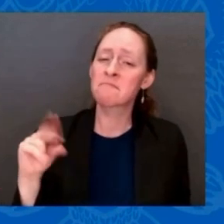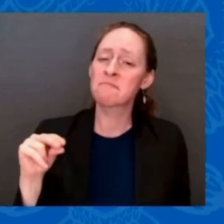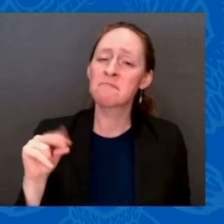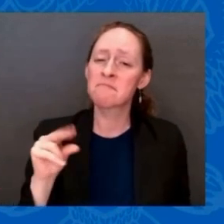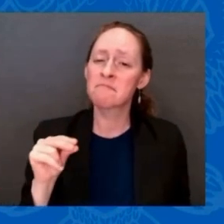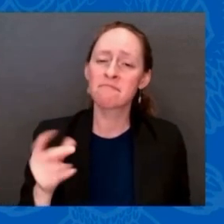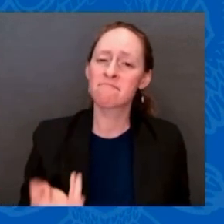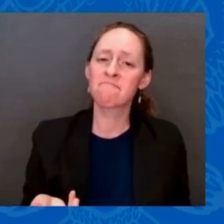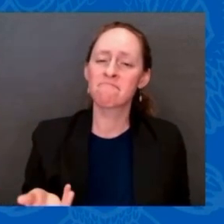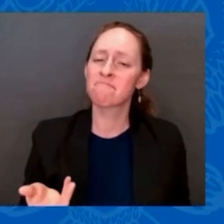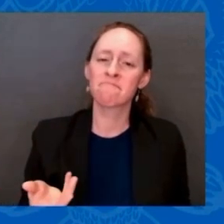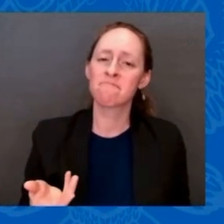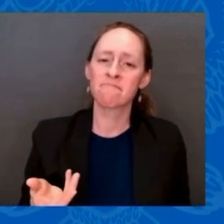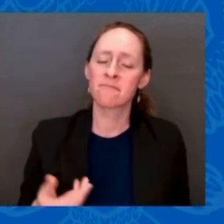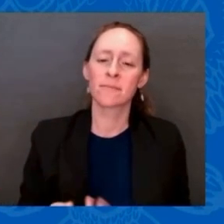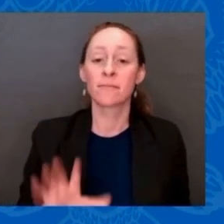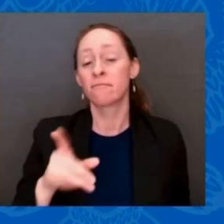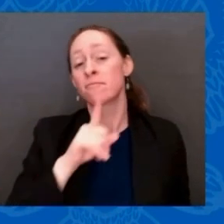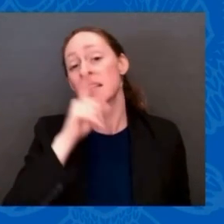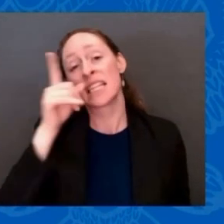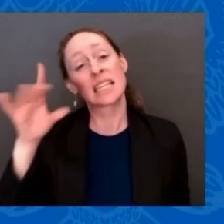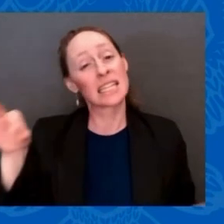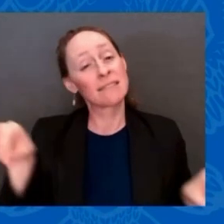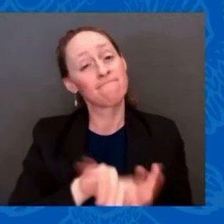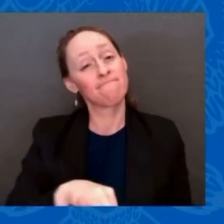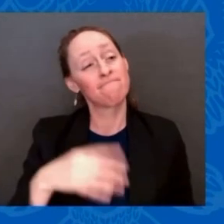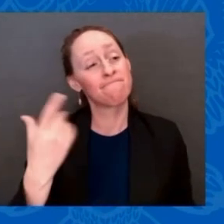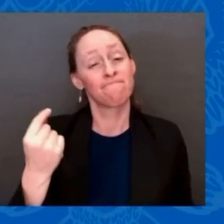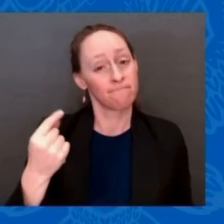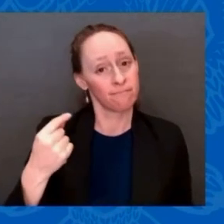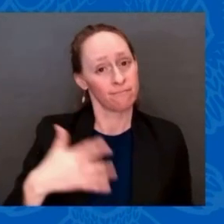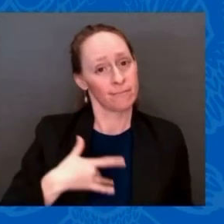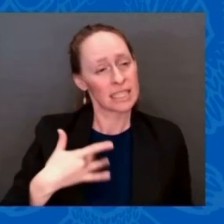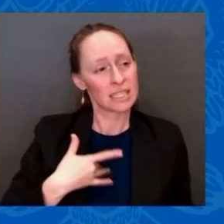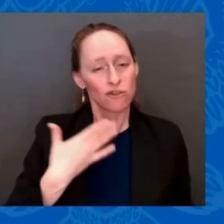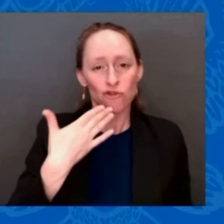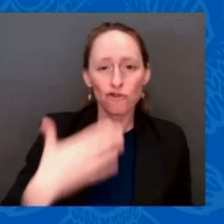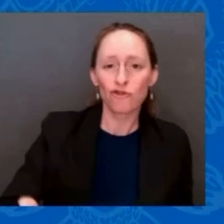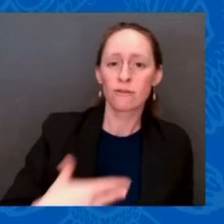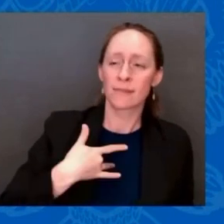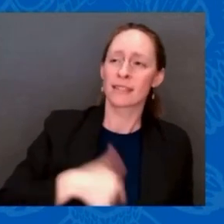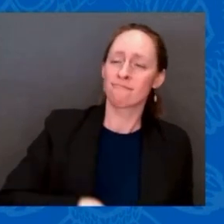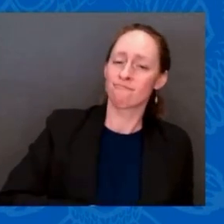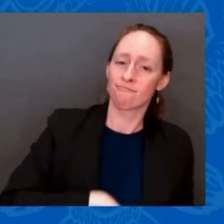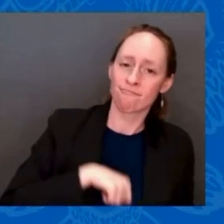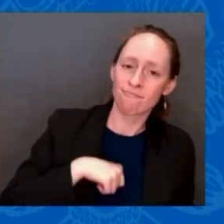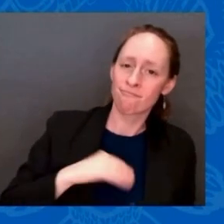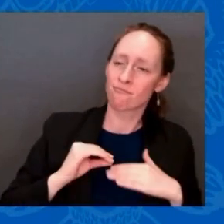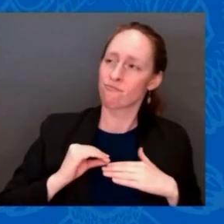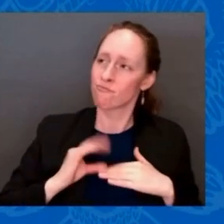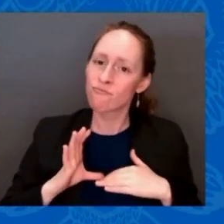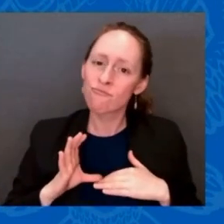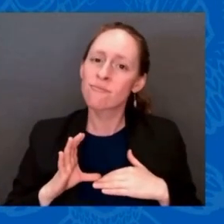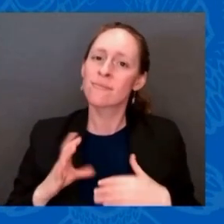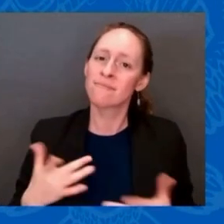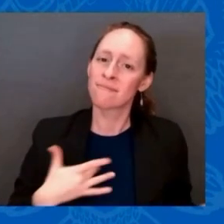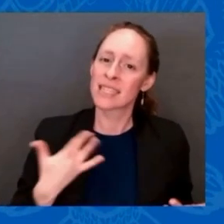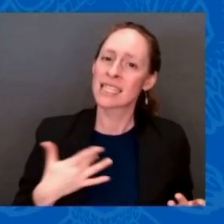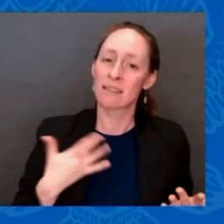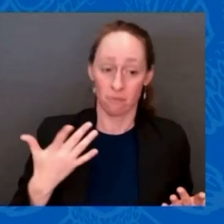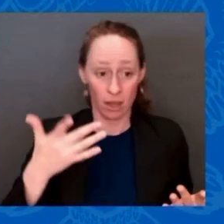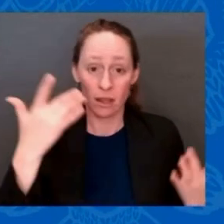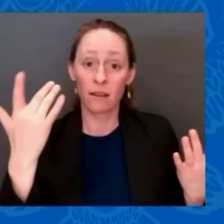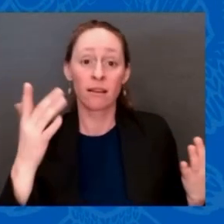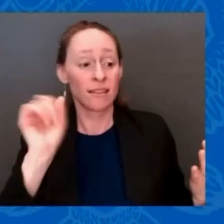about your dignity. It's about pride. It's about being able to look your kid in the eye and say, honey, it's going to be okay. Think about it. I